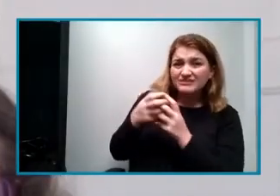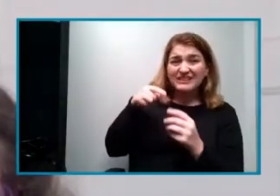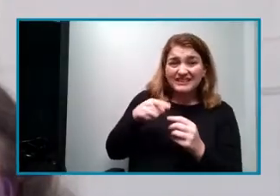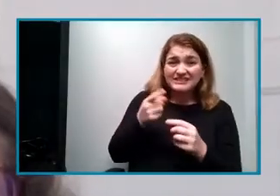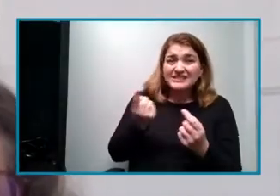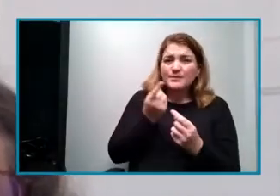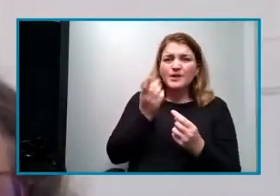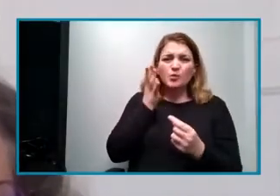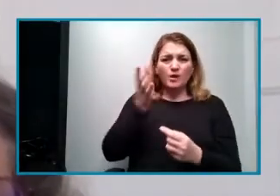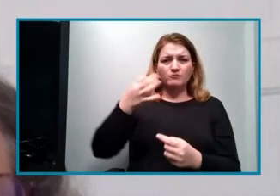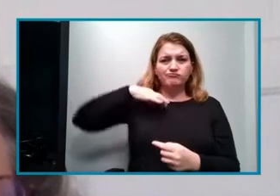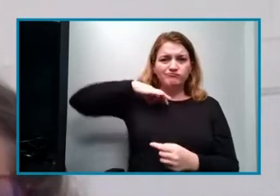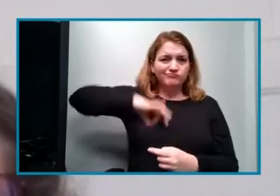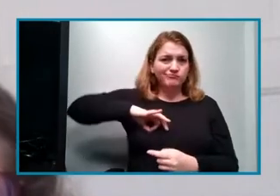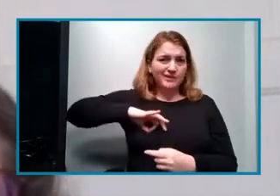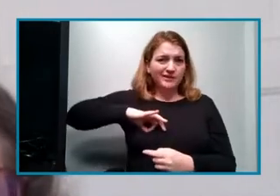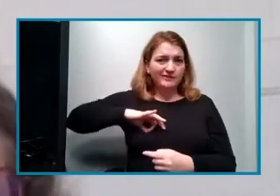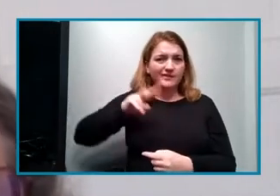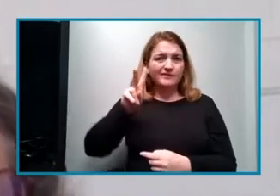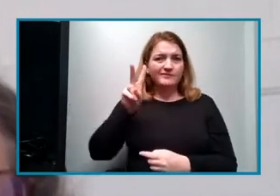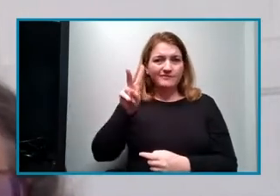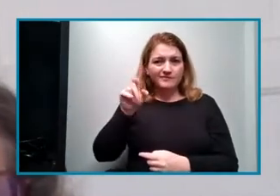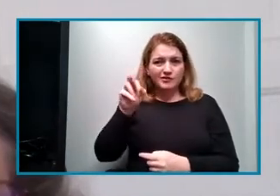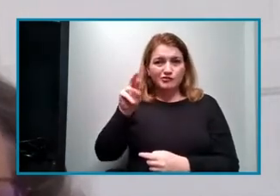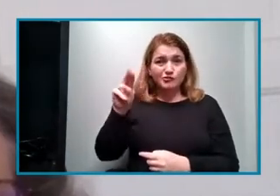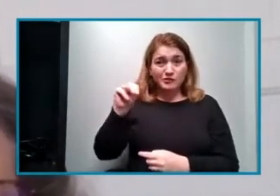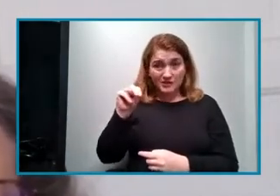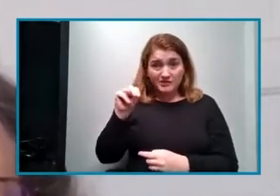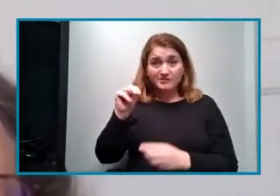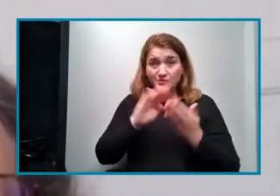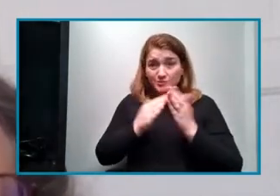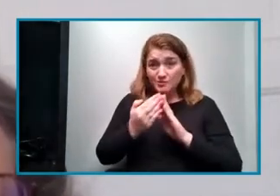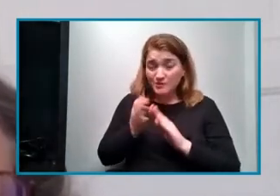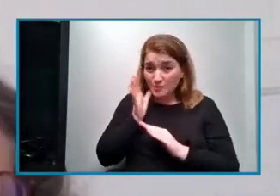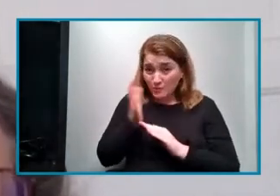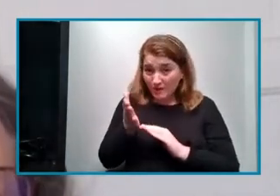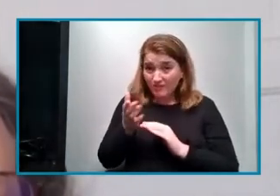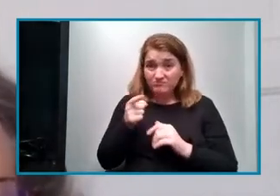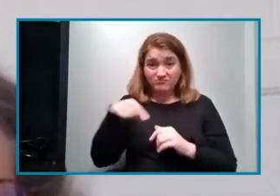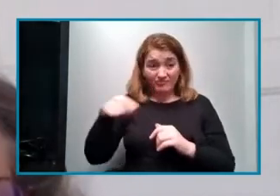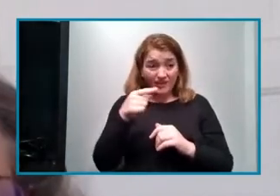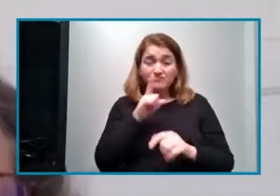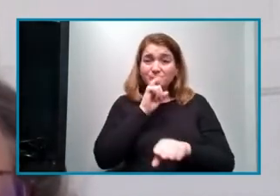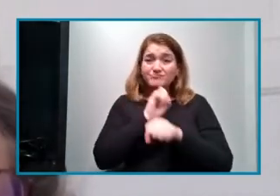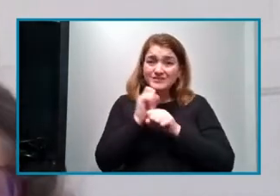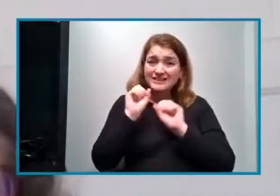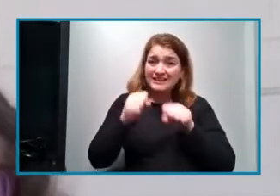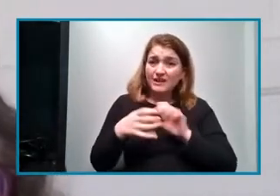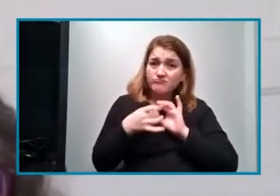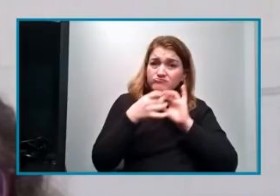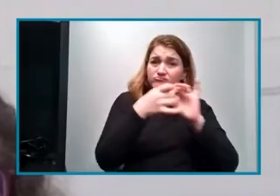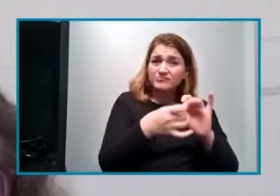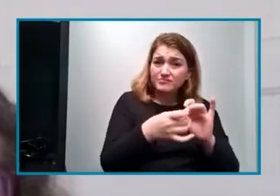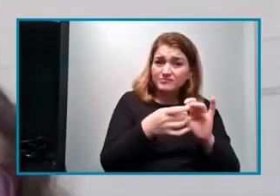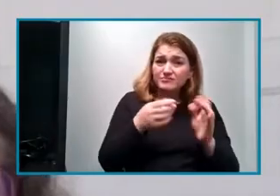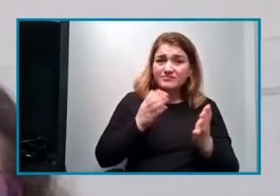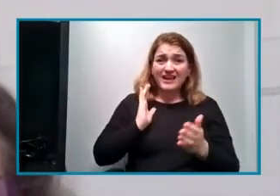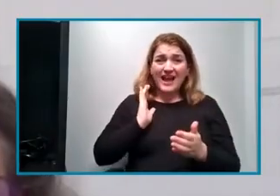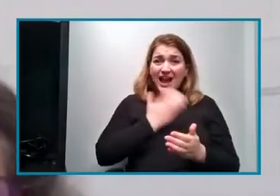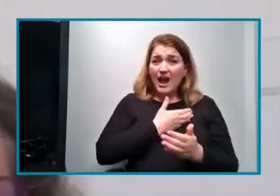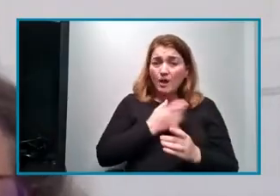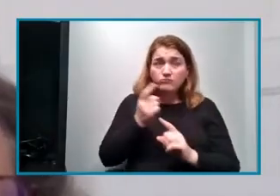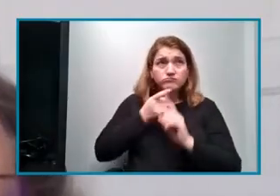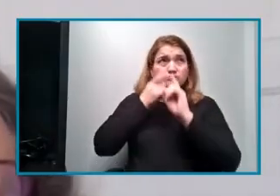the veteran community will relate to? Are we on the right track? And it